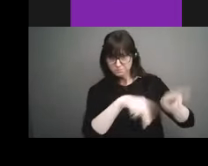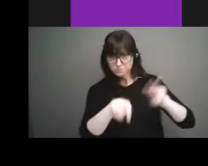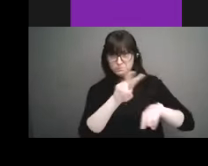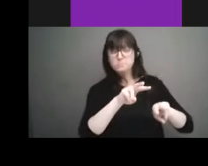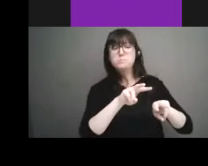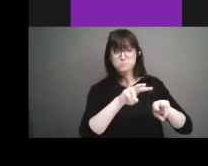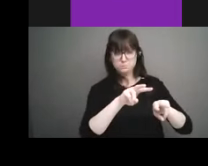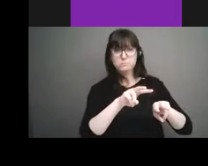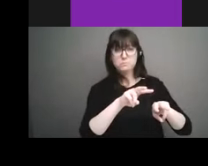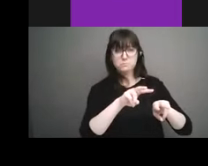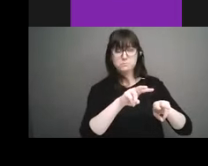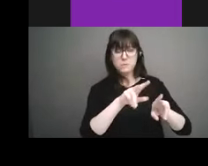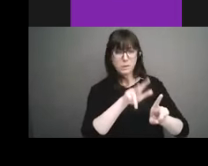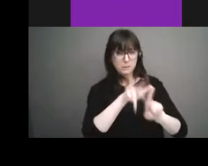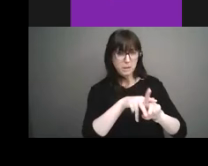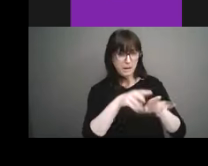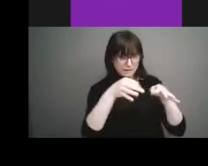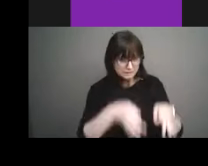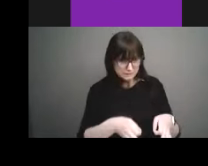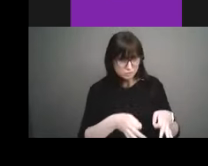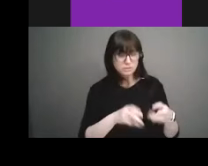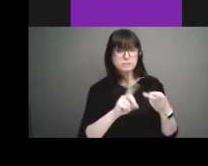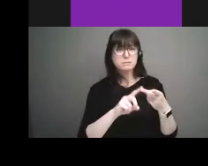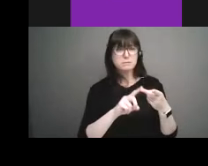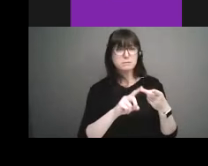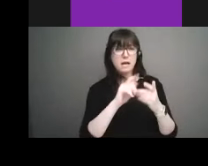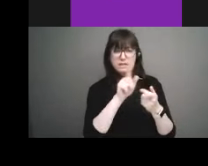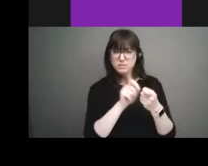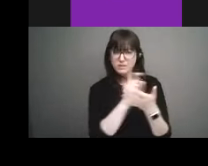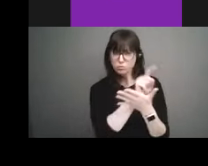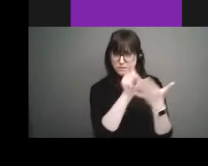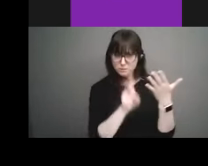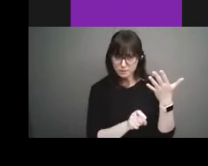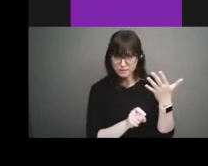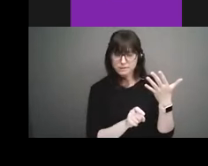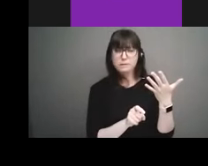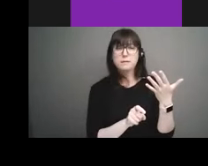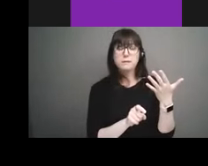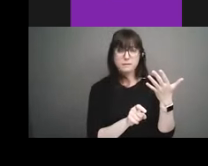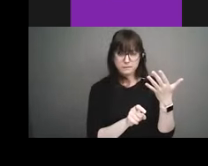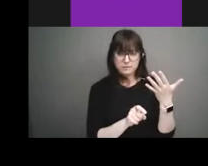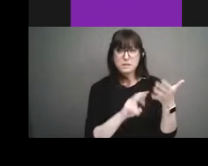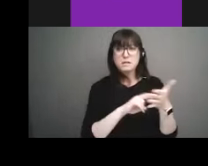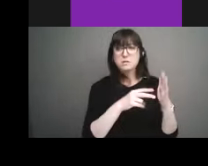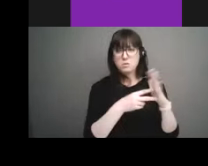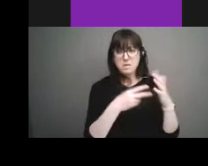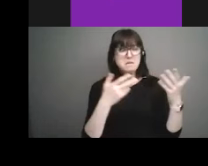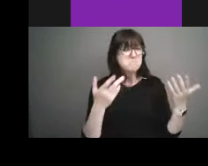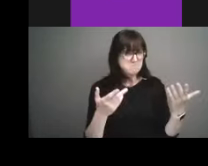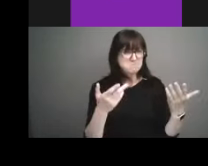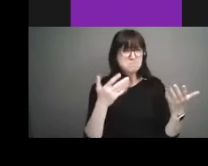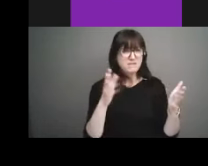to the decision and the corresponding criteria. And so you can already see that